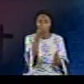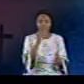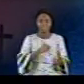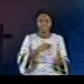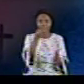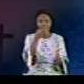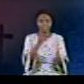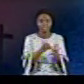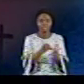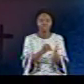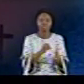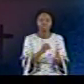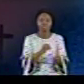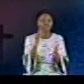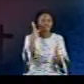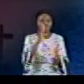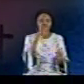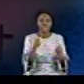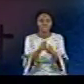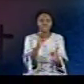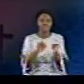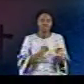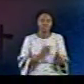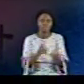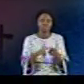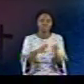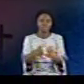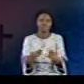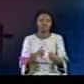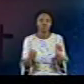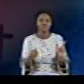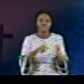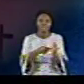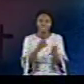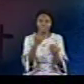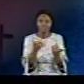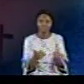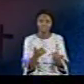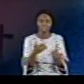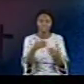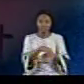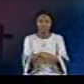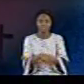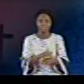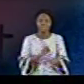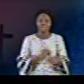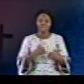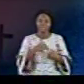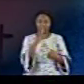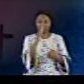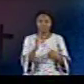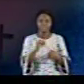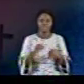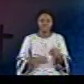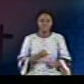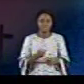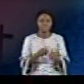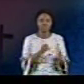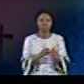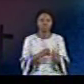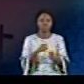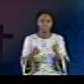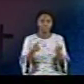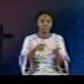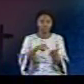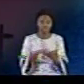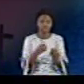want to die. But this night, I've been suffering from that day till now. But this night, I believe,